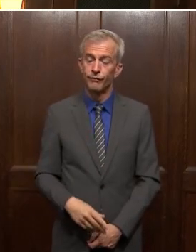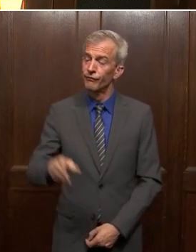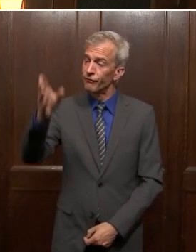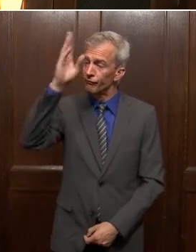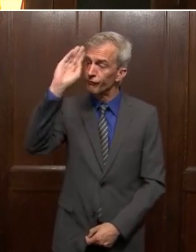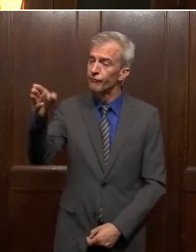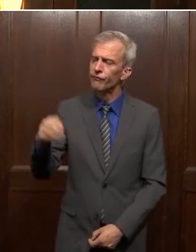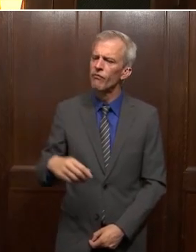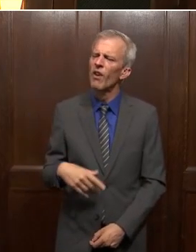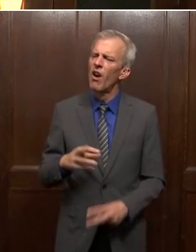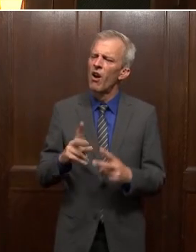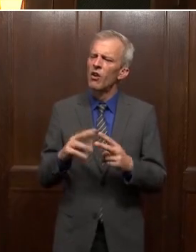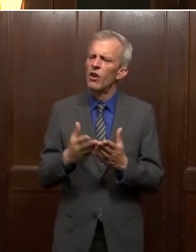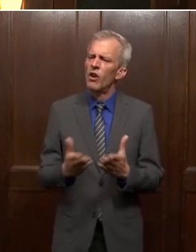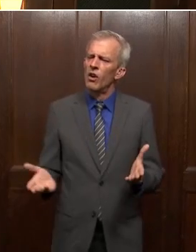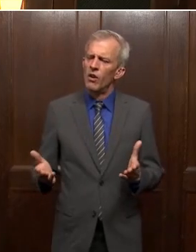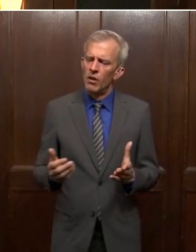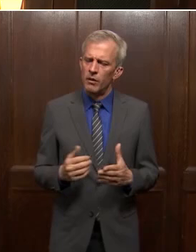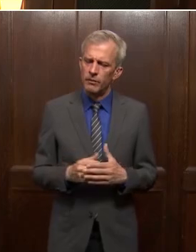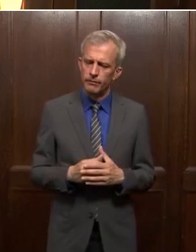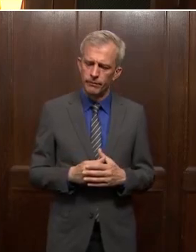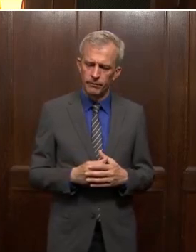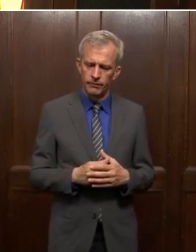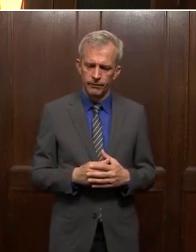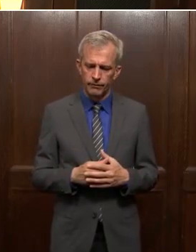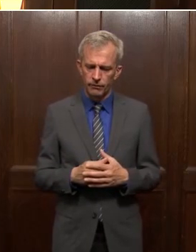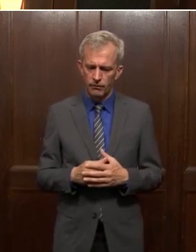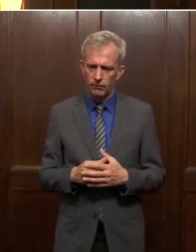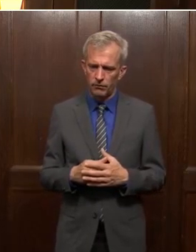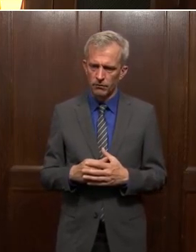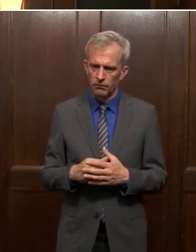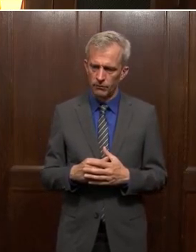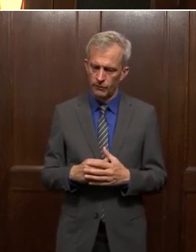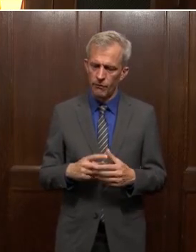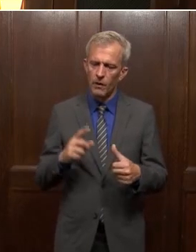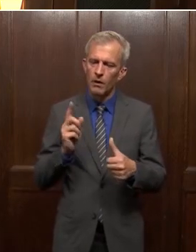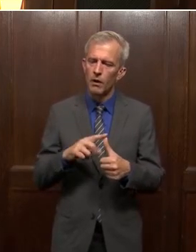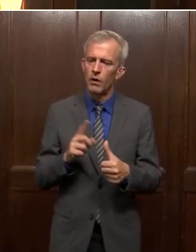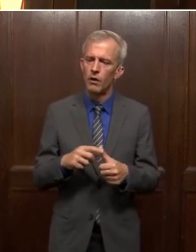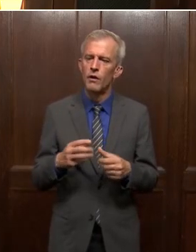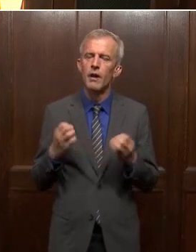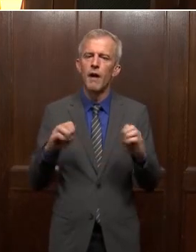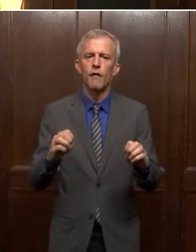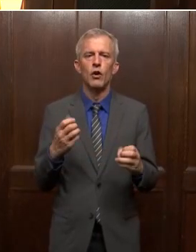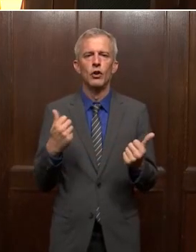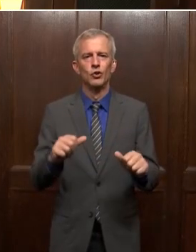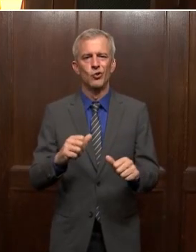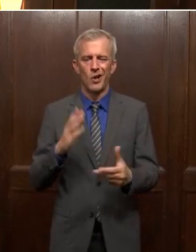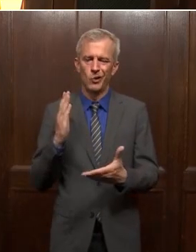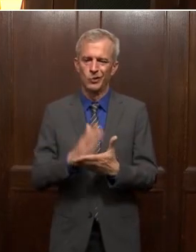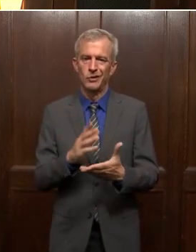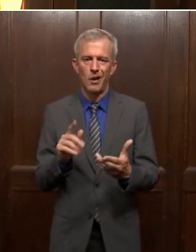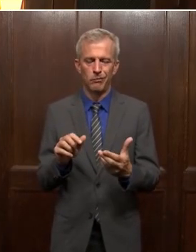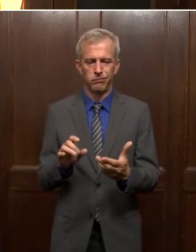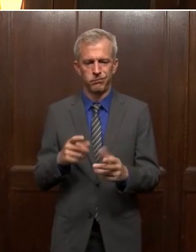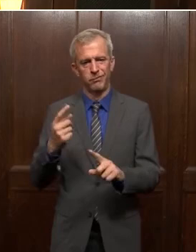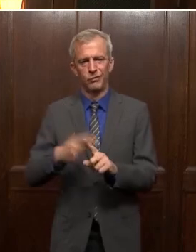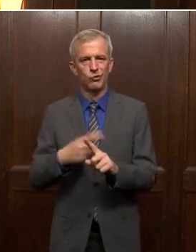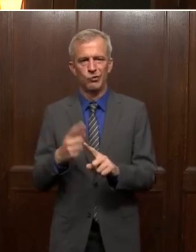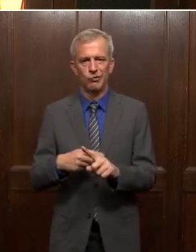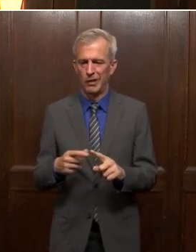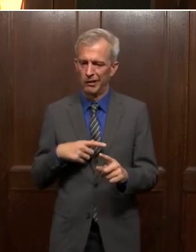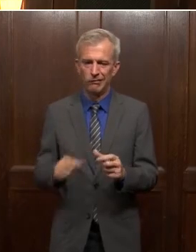couple things. Sure. The effort to stop evictions for people in the city and the county, does that extend